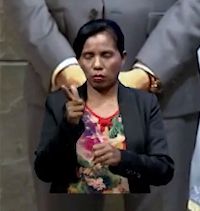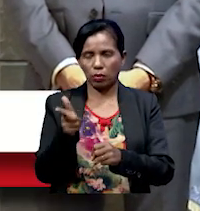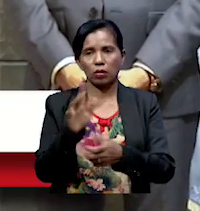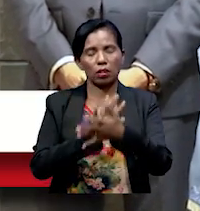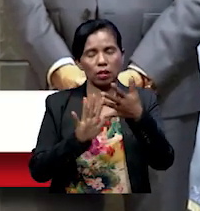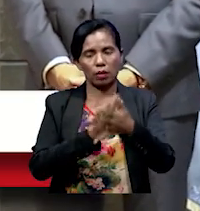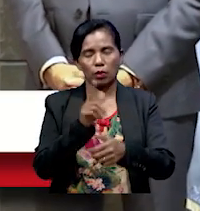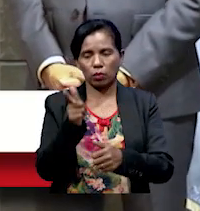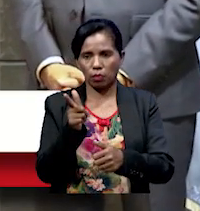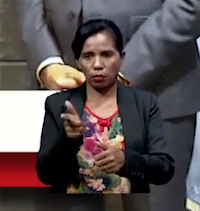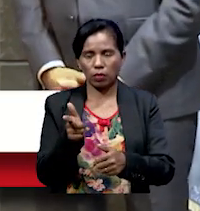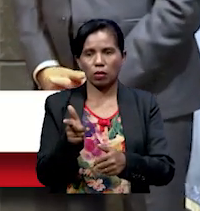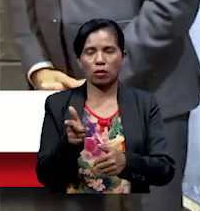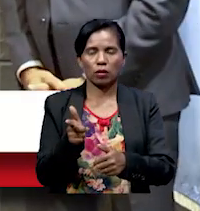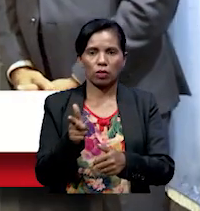7 September, I think,